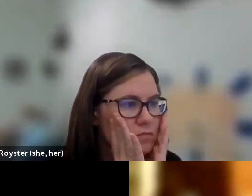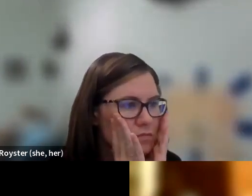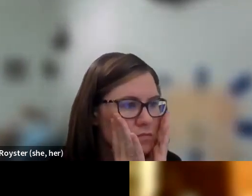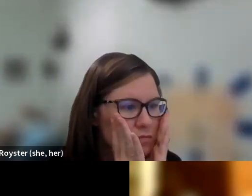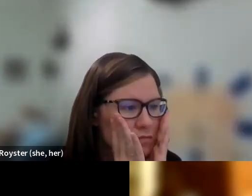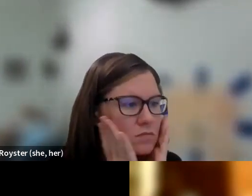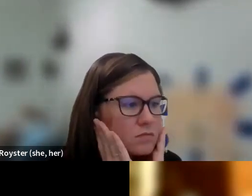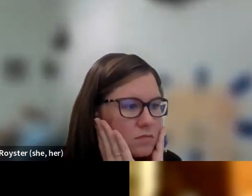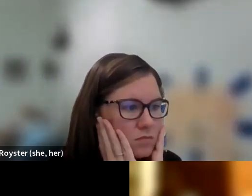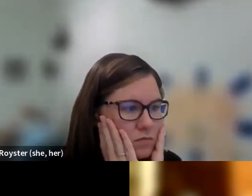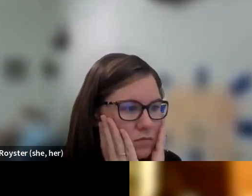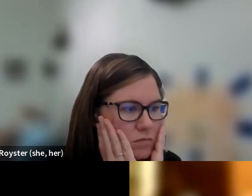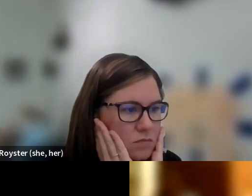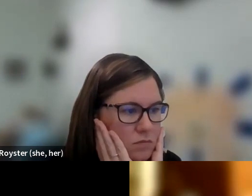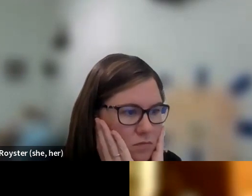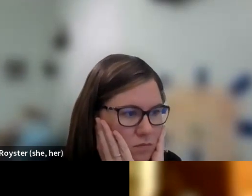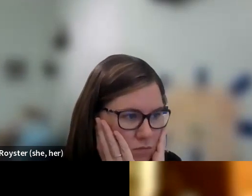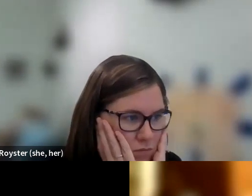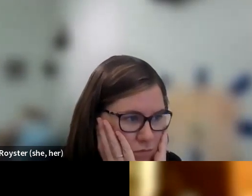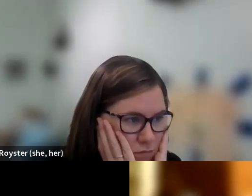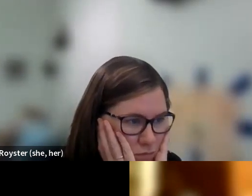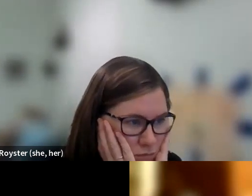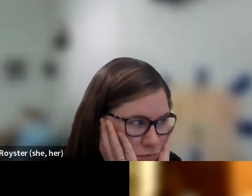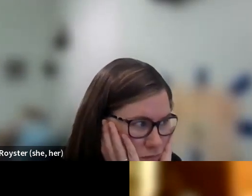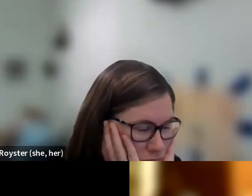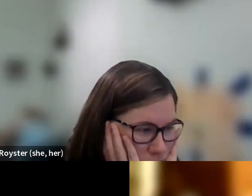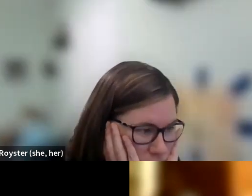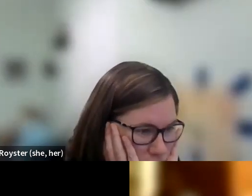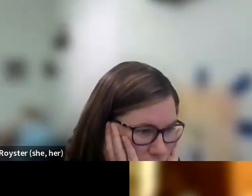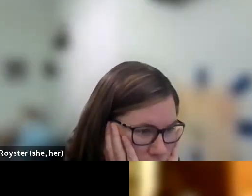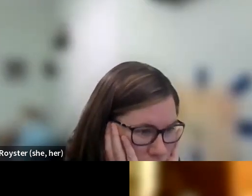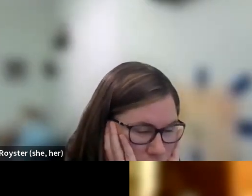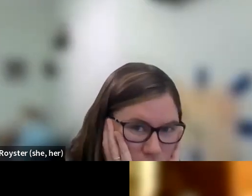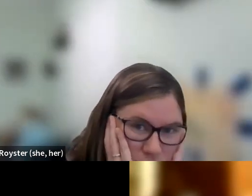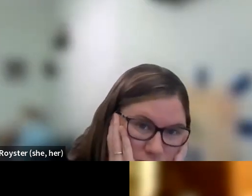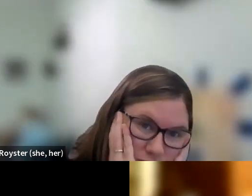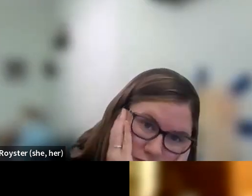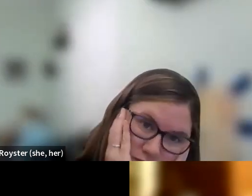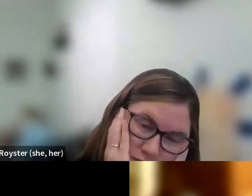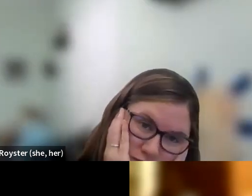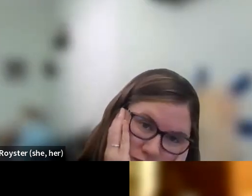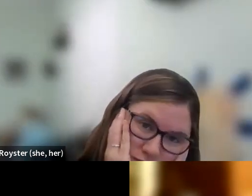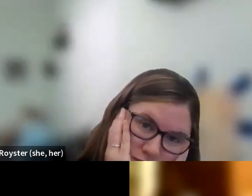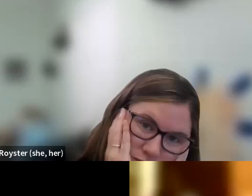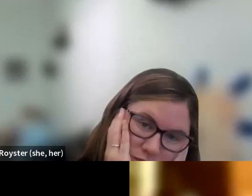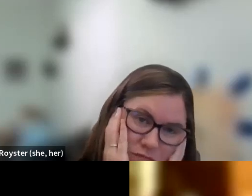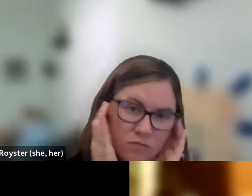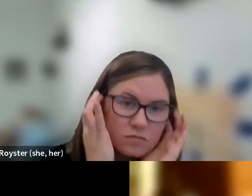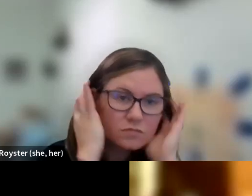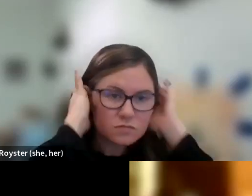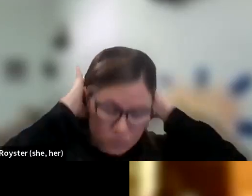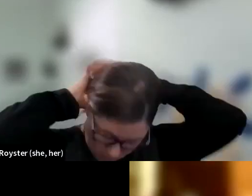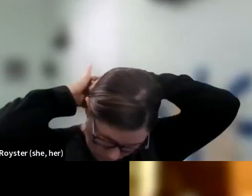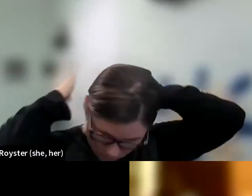first step is education from like the primary level? Like we mentioned, there's a children's book out there that illustrates